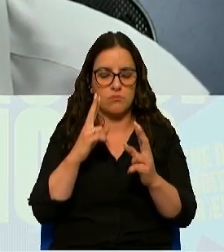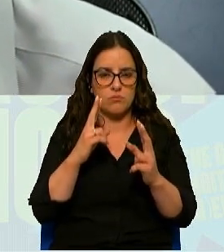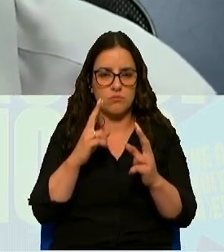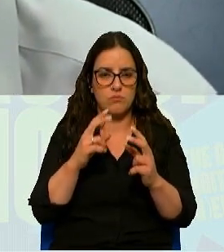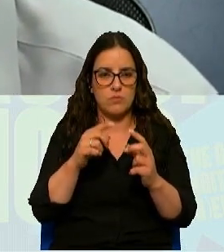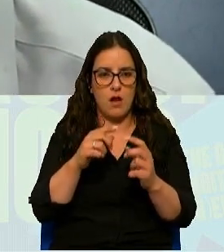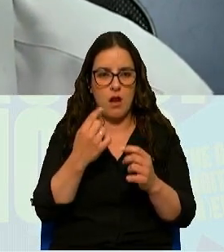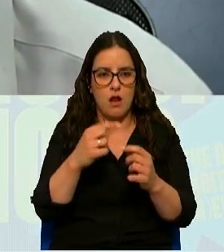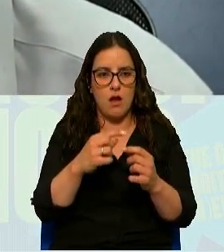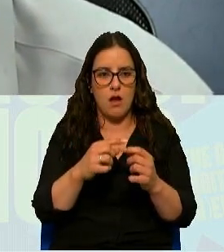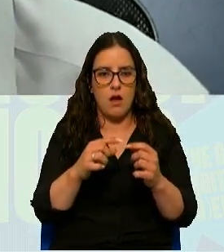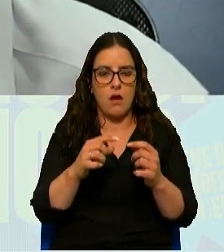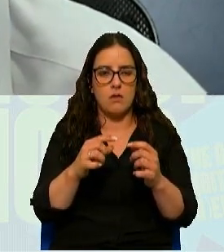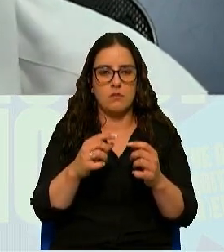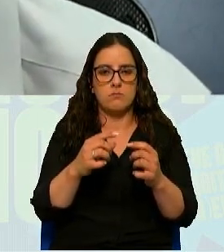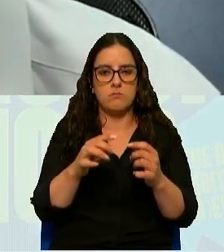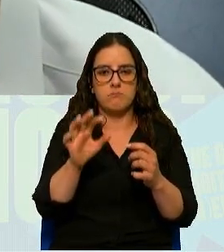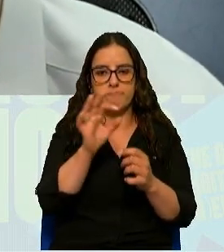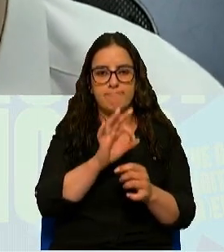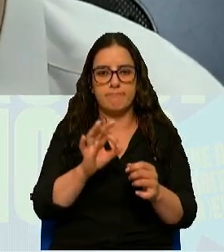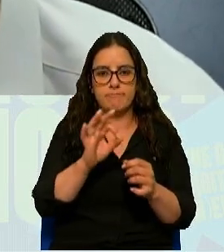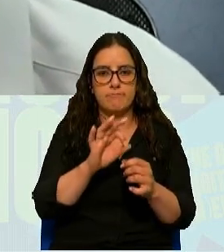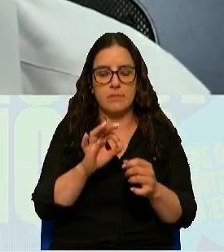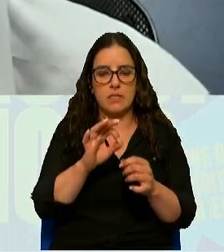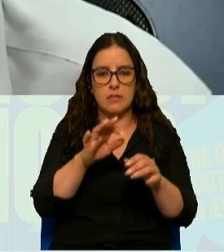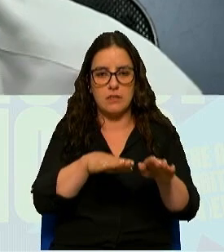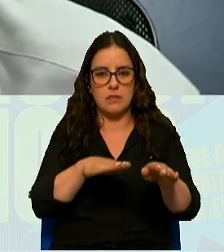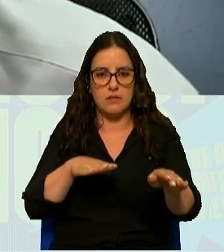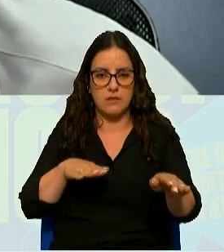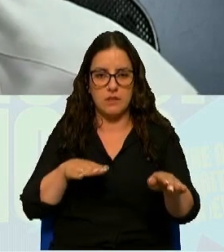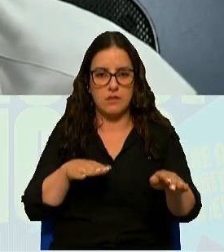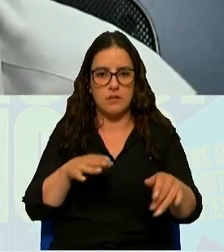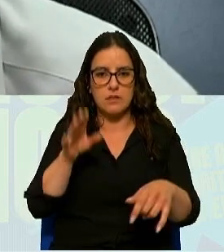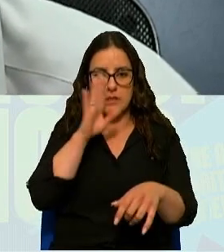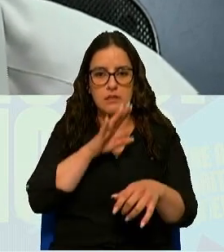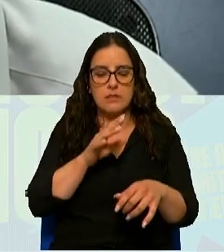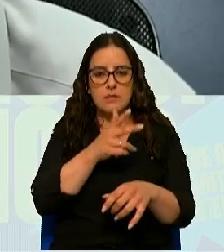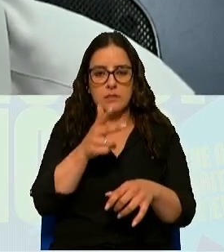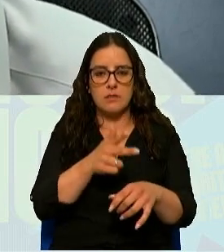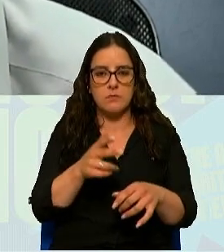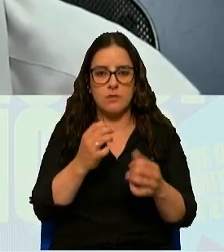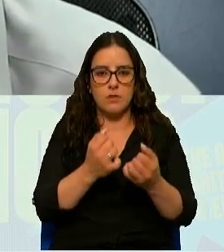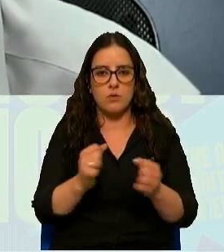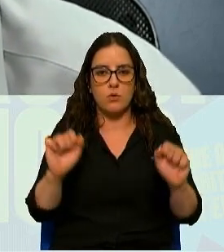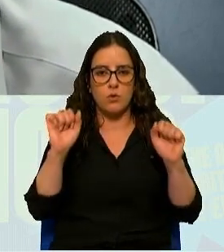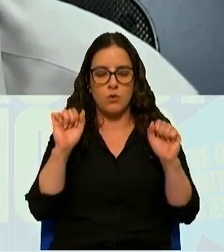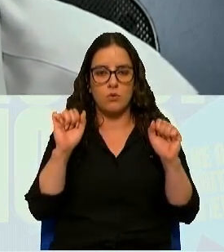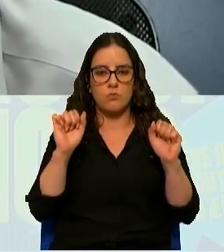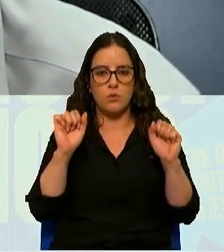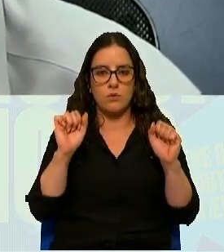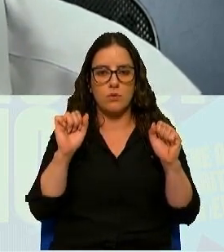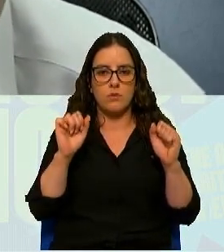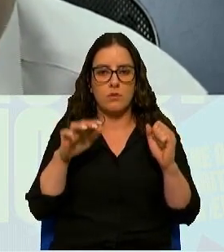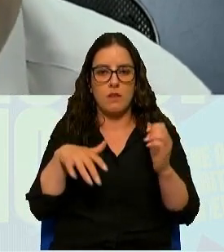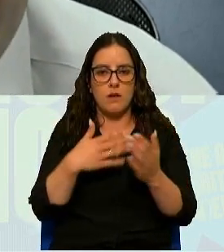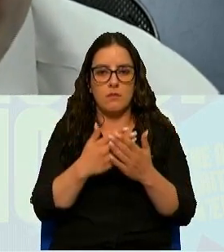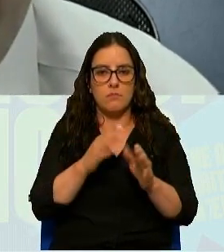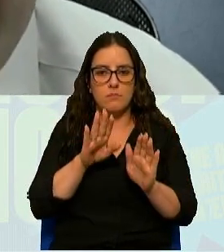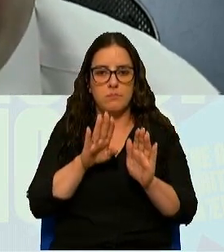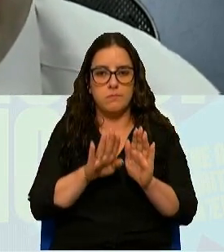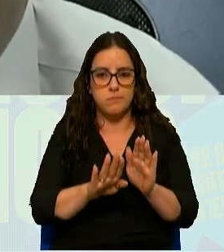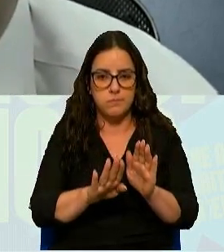orange traffic light in front of it. And you can imagine if it was in a full autonomous mode, it might then apply the brakes to slow the car down. Now,